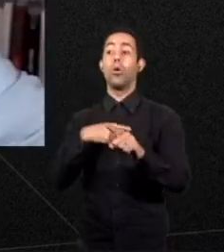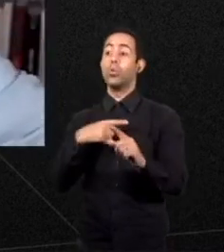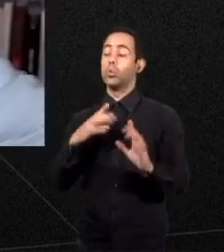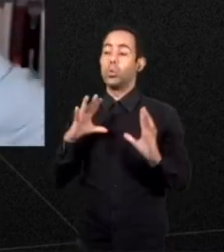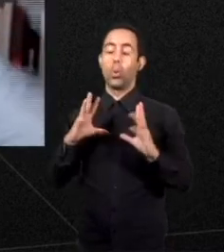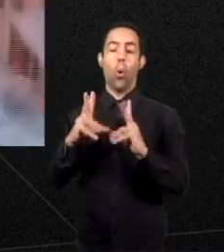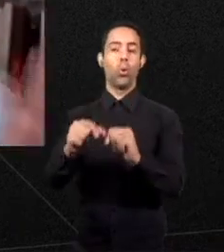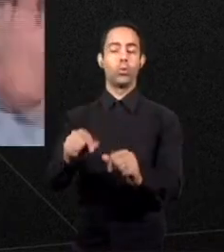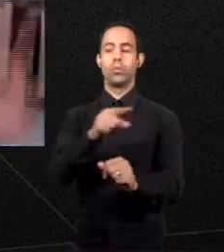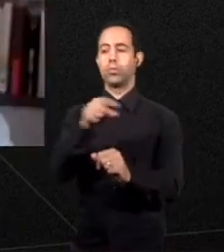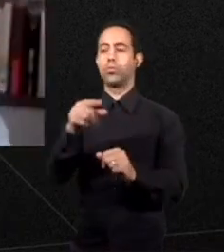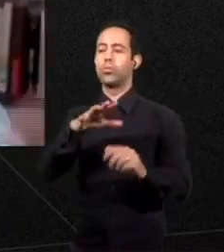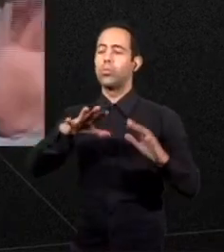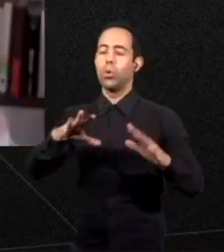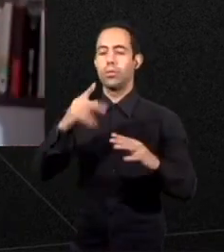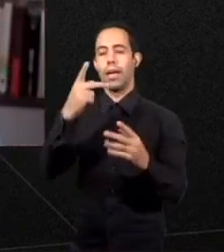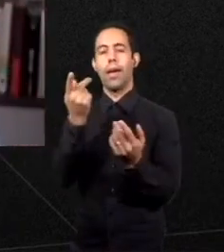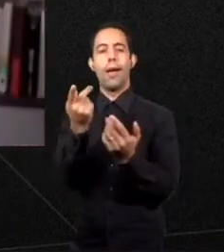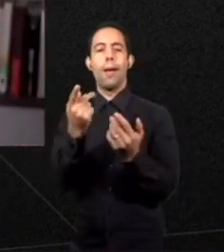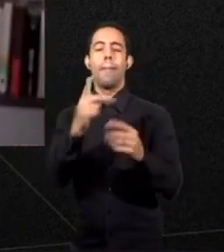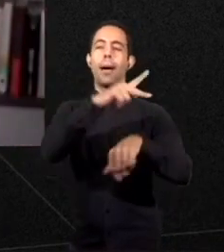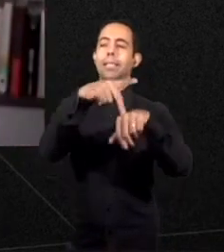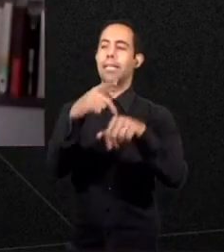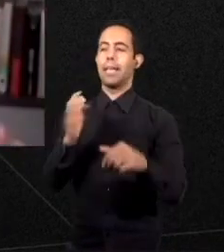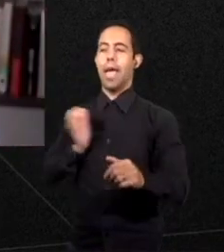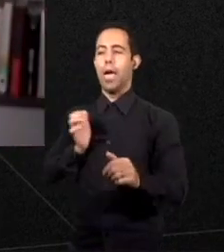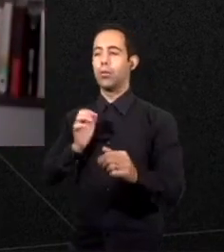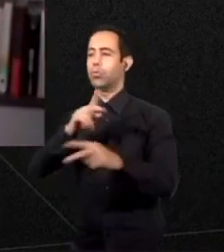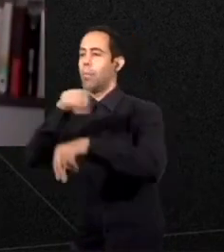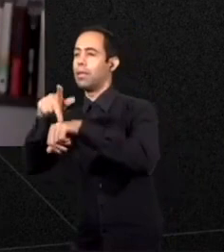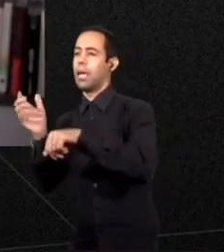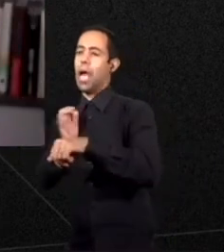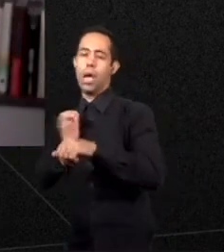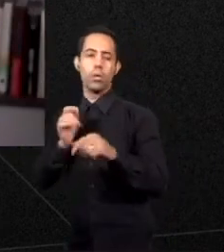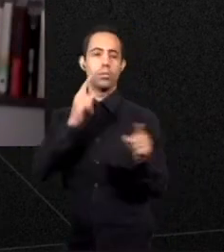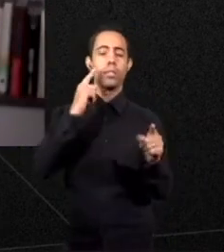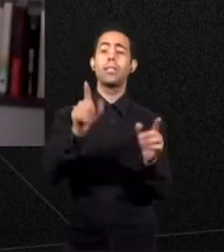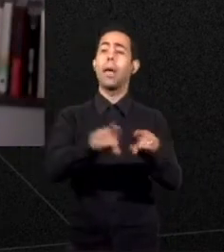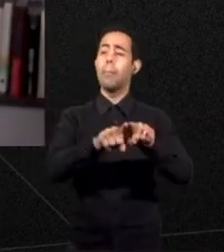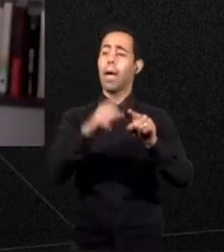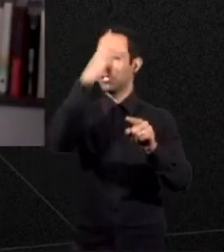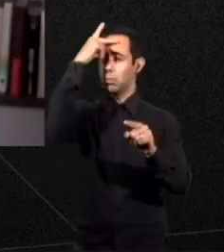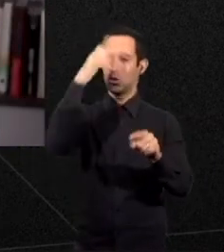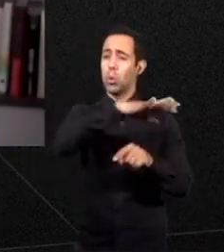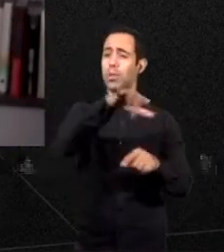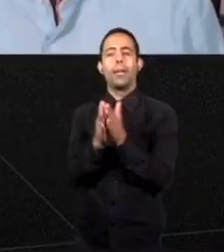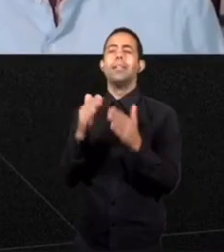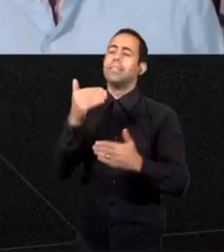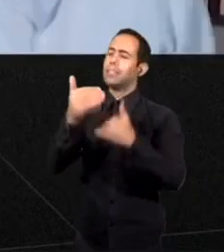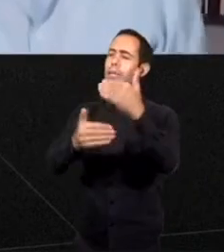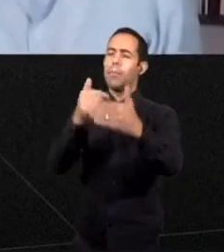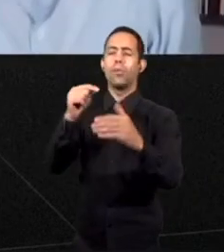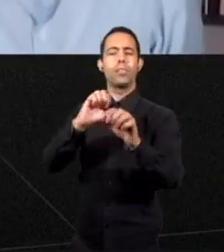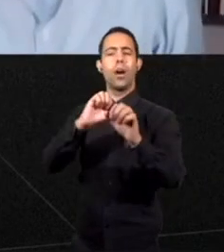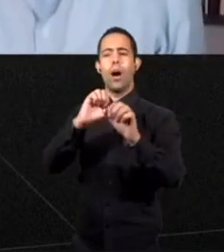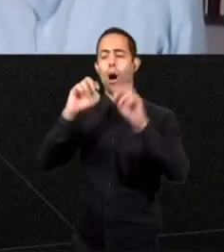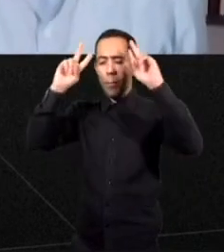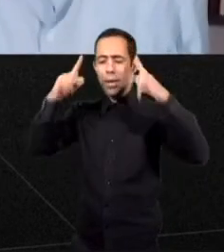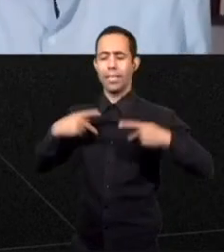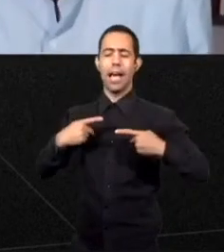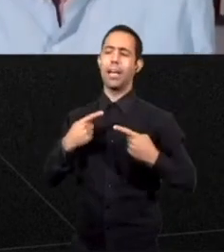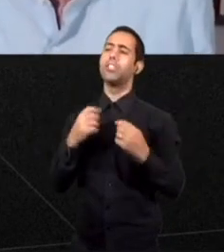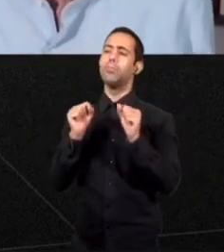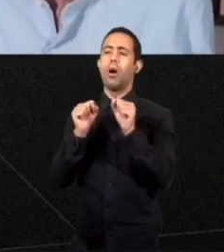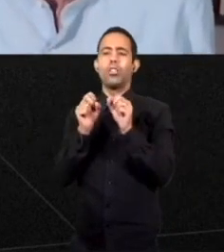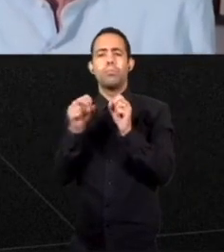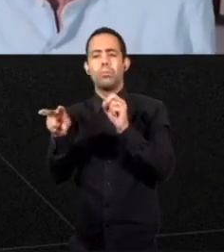countries. It must cover the poorest people in the poorest countries if it is to be successful. We have the beginning of